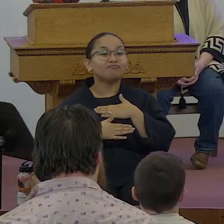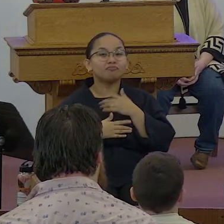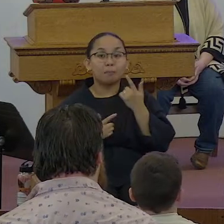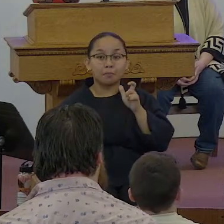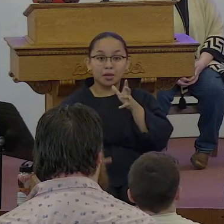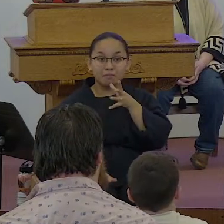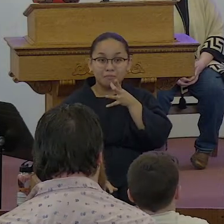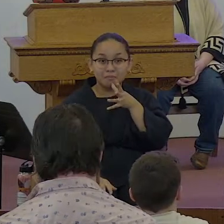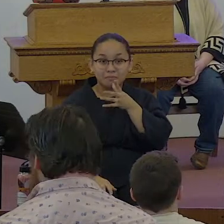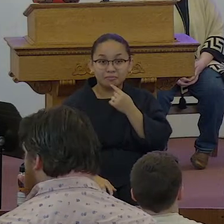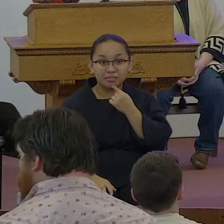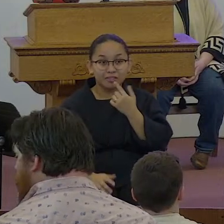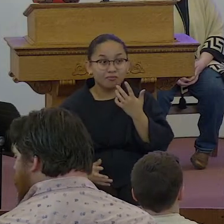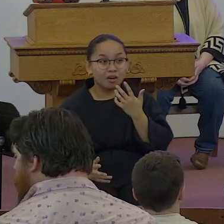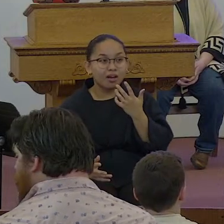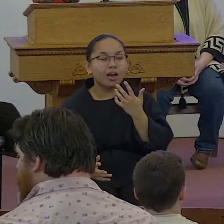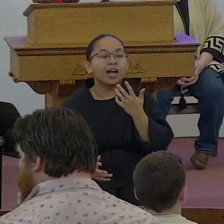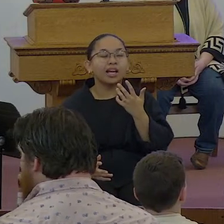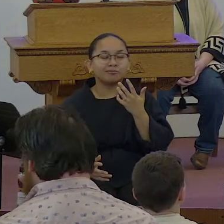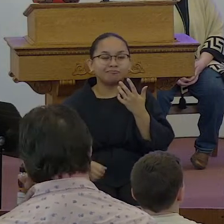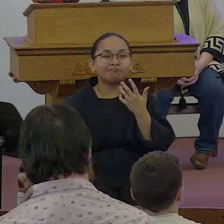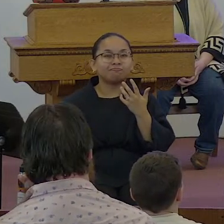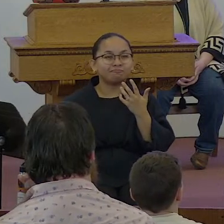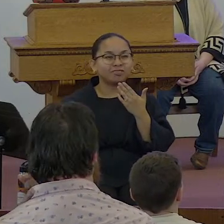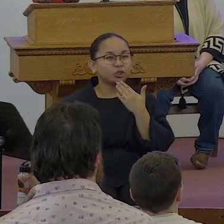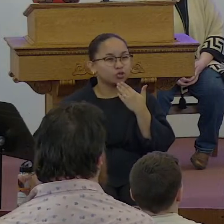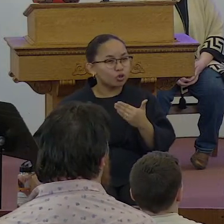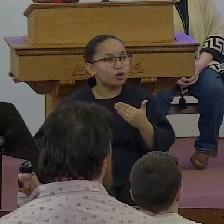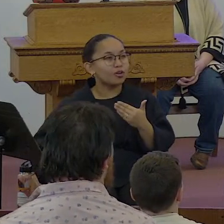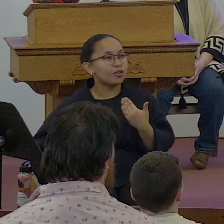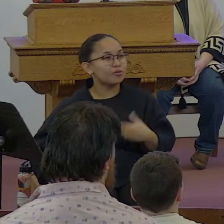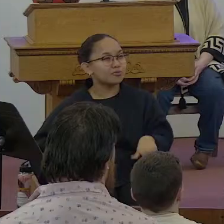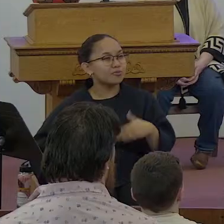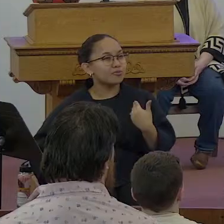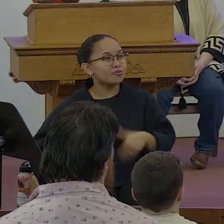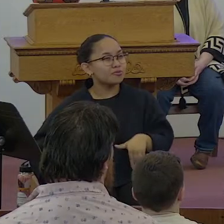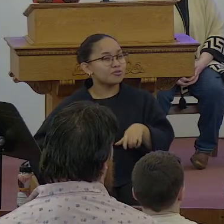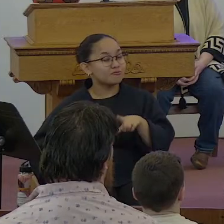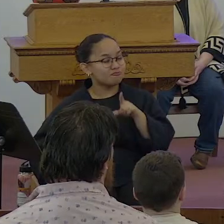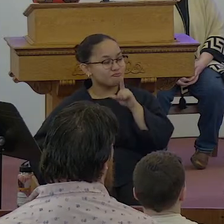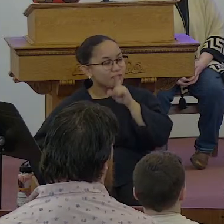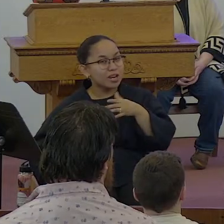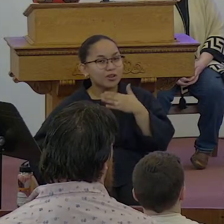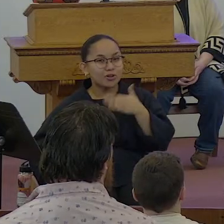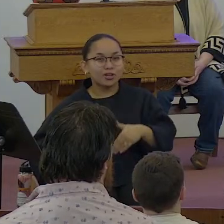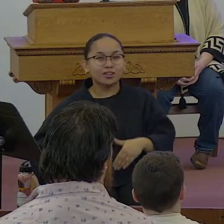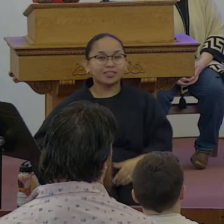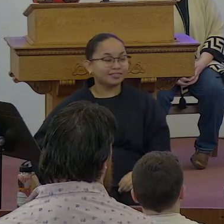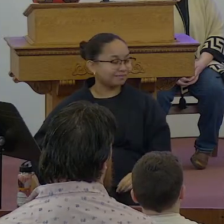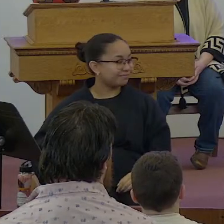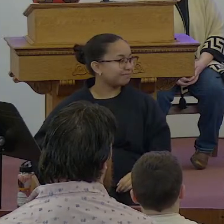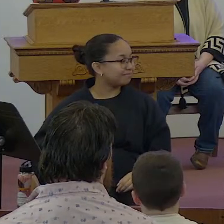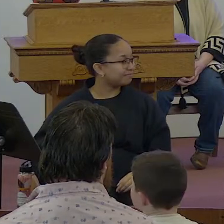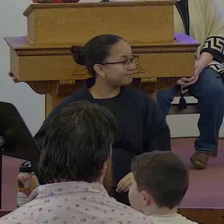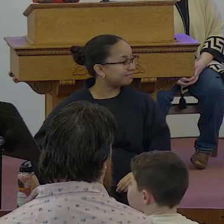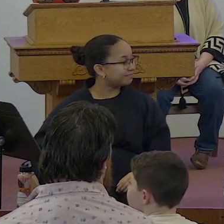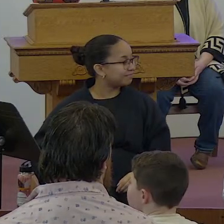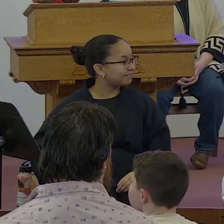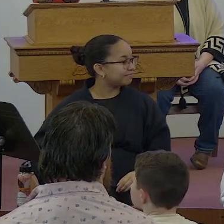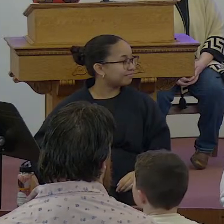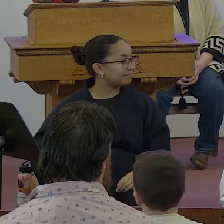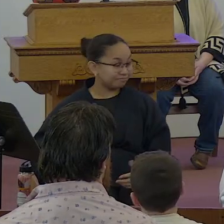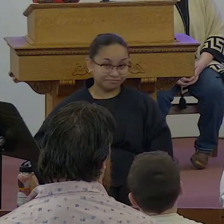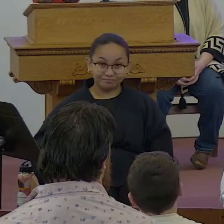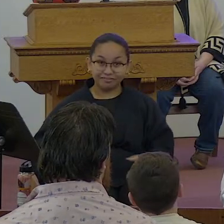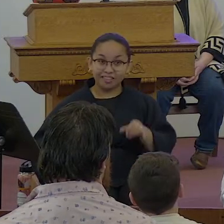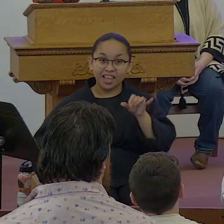said, "That's good. That's real good." And that's how